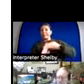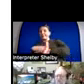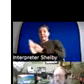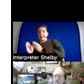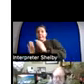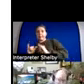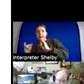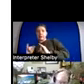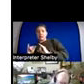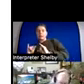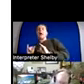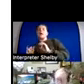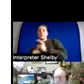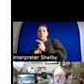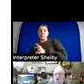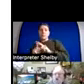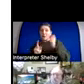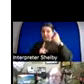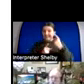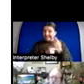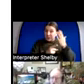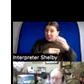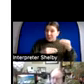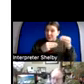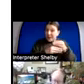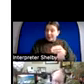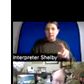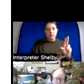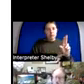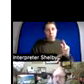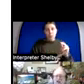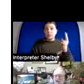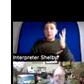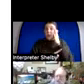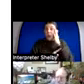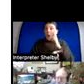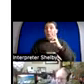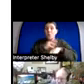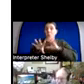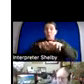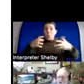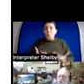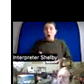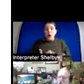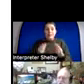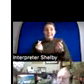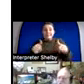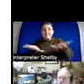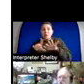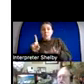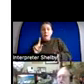like mathematical facts or knowledge of world geography or access to online